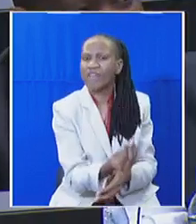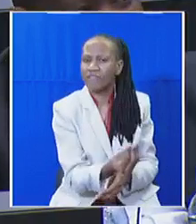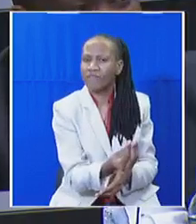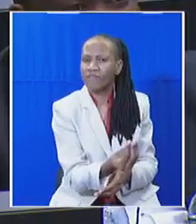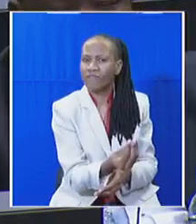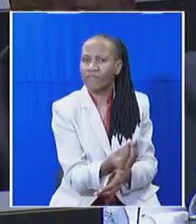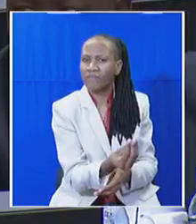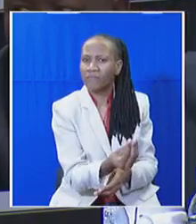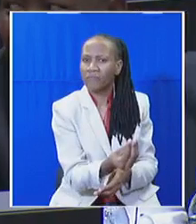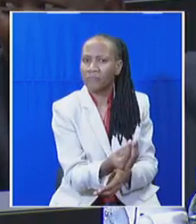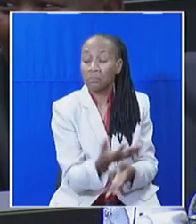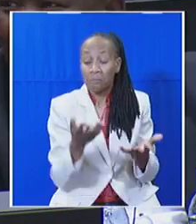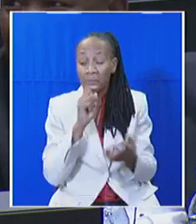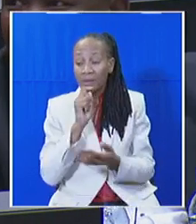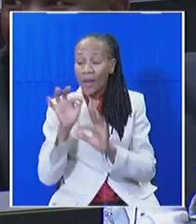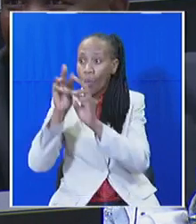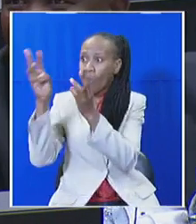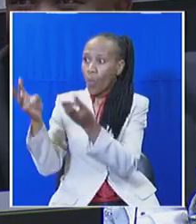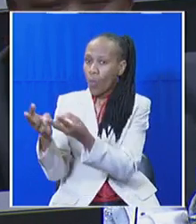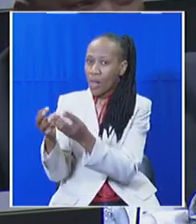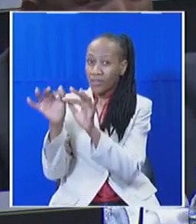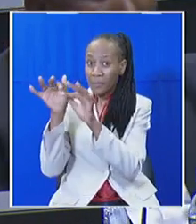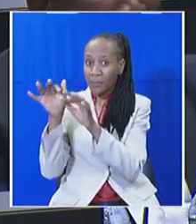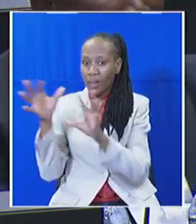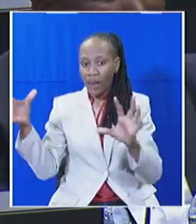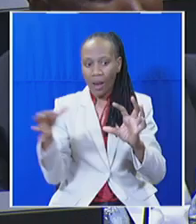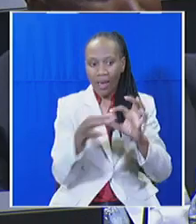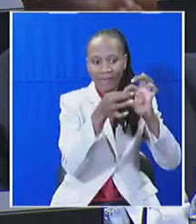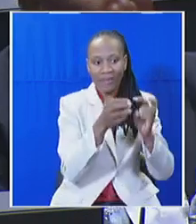that people in the world should respond to.